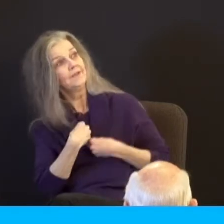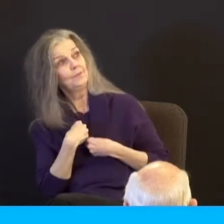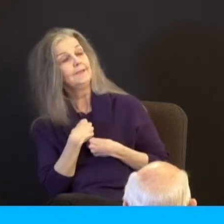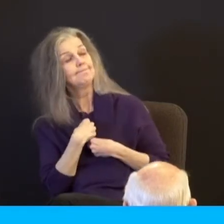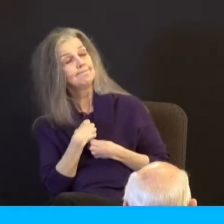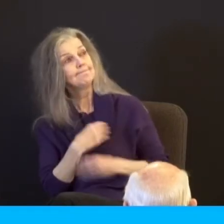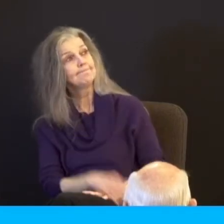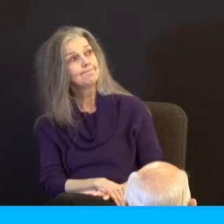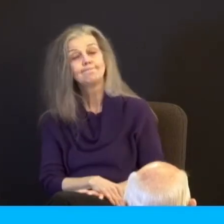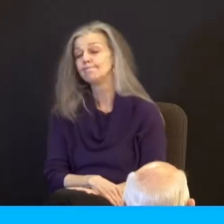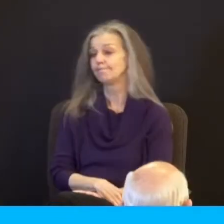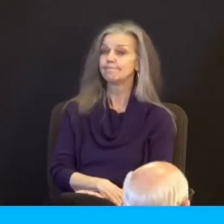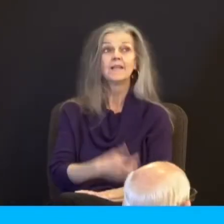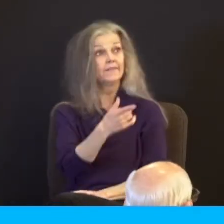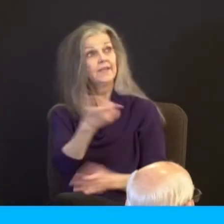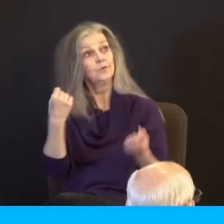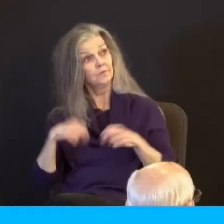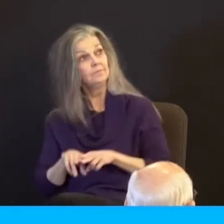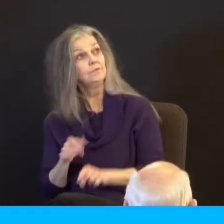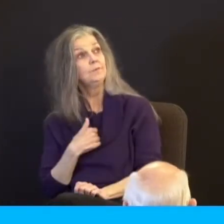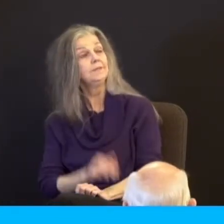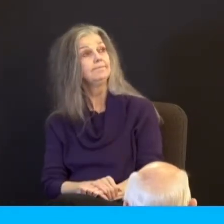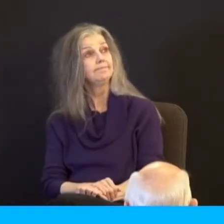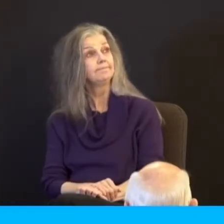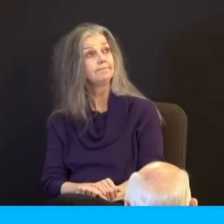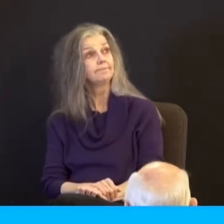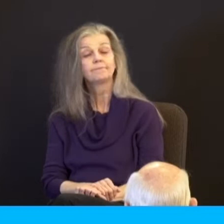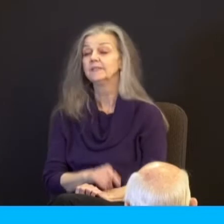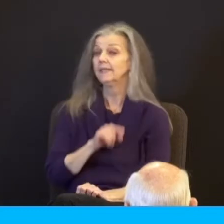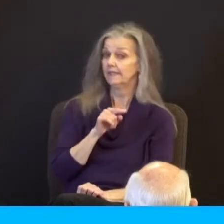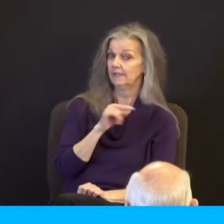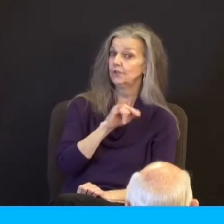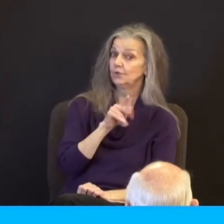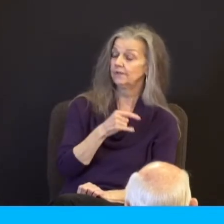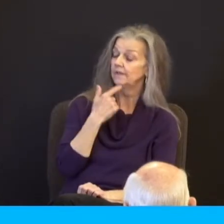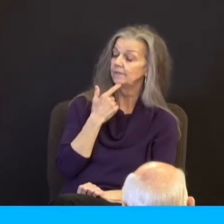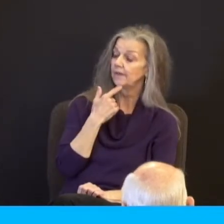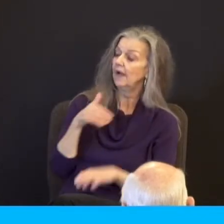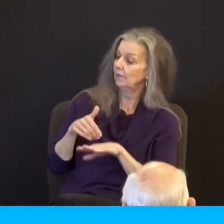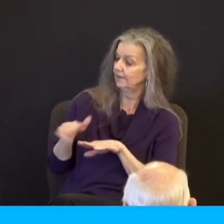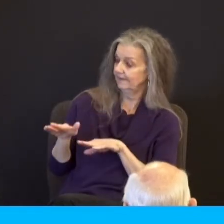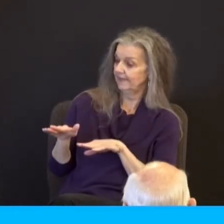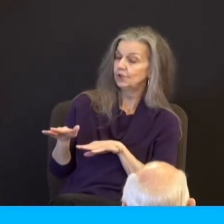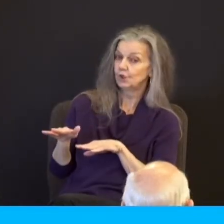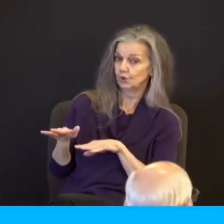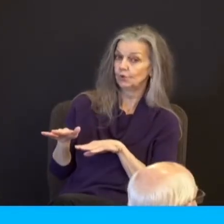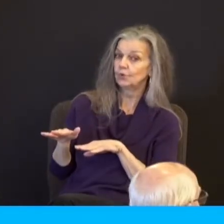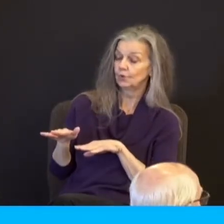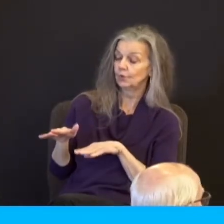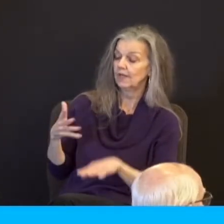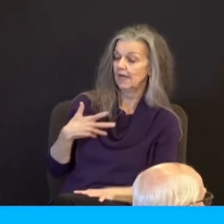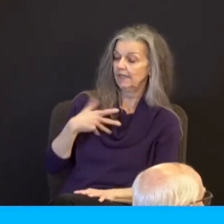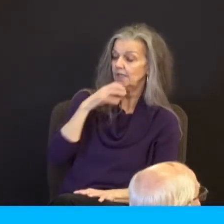me, that thou mayest come in unto me?" And he said, "I will send thee," interesting in light of the history, "a kid